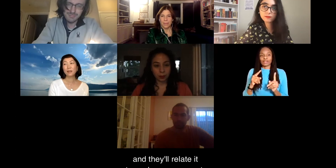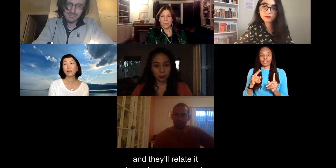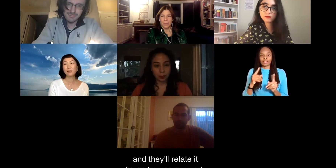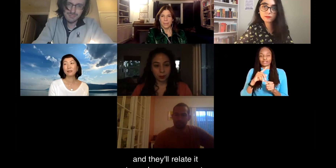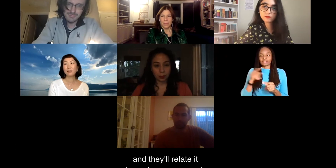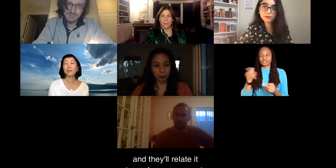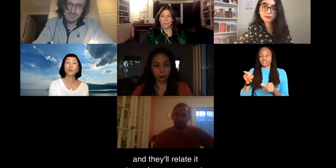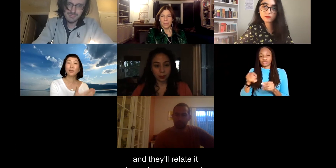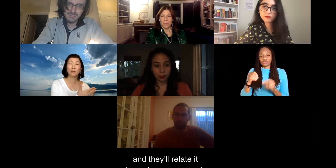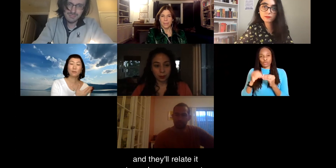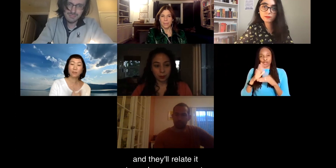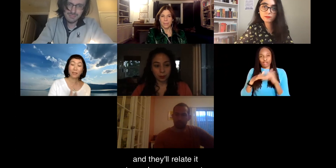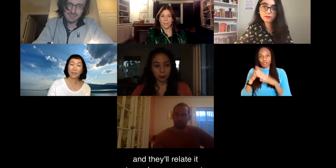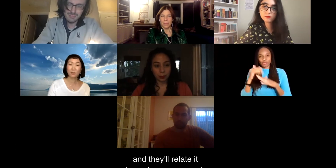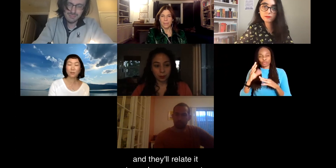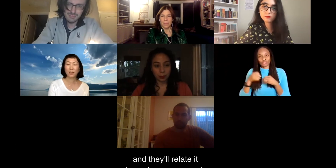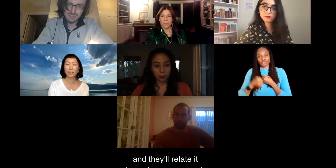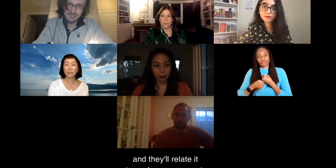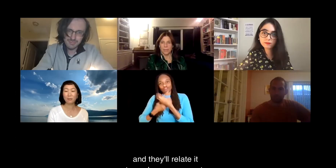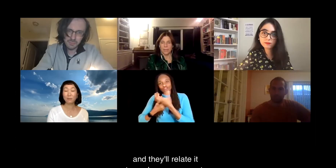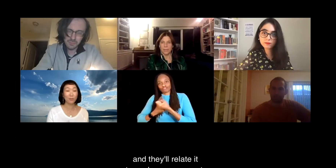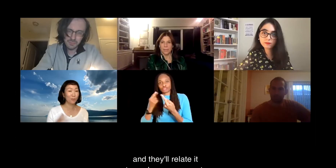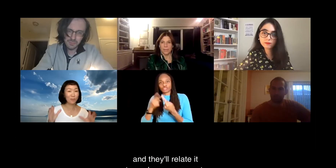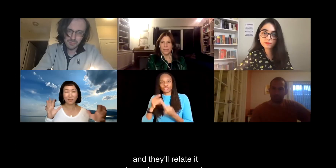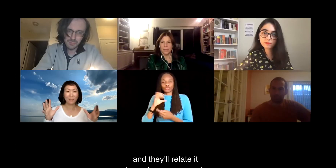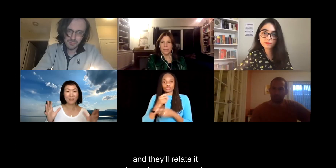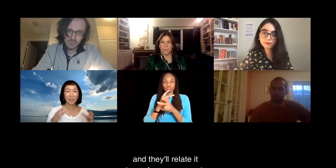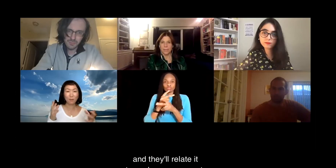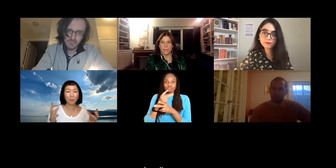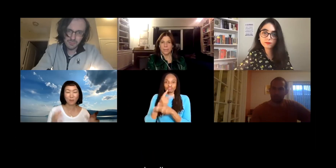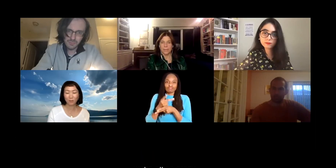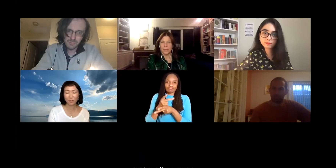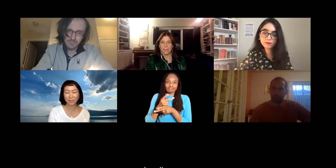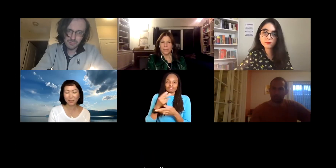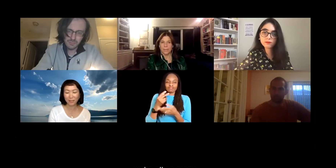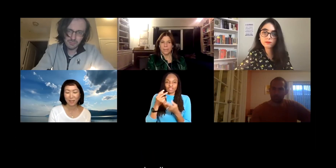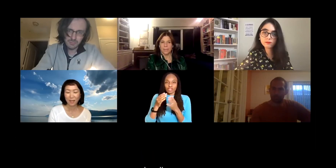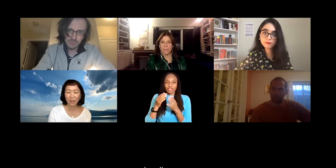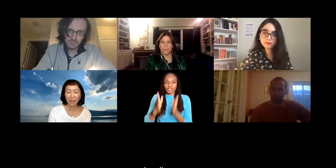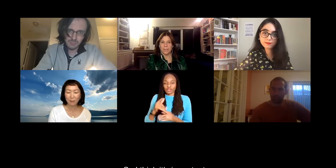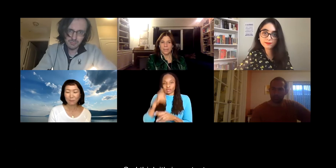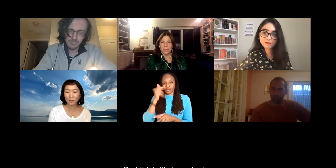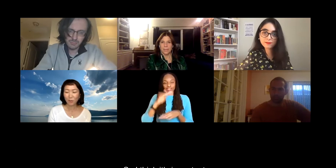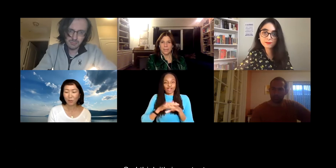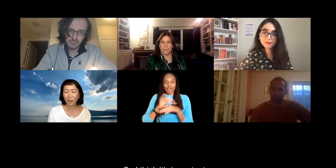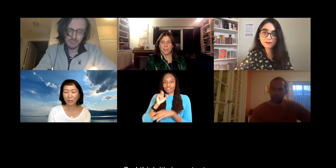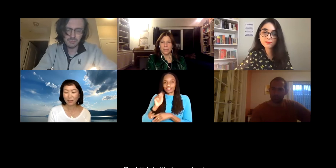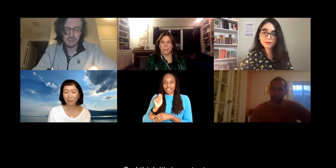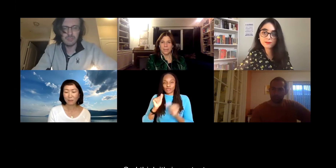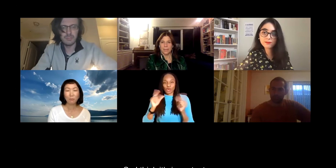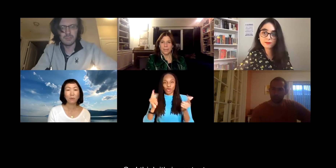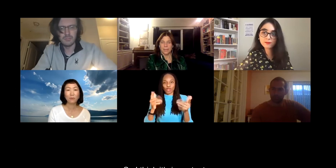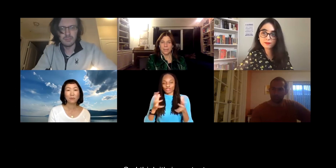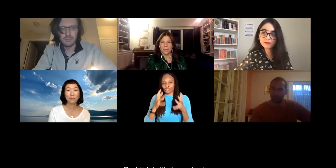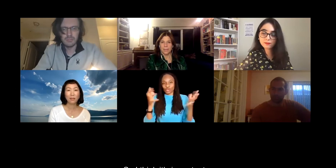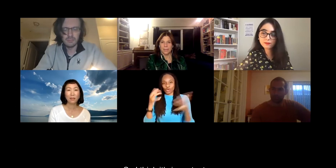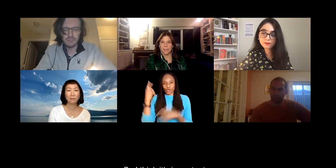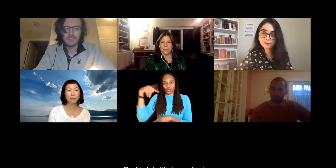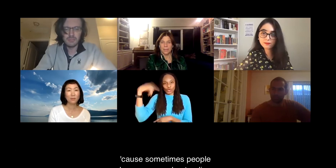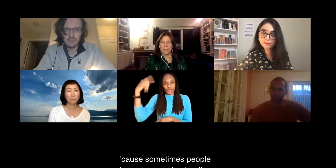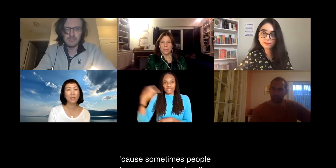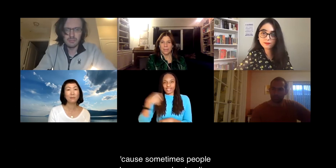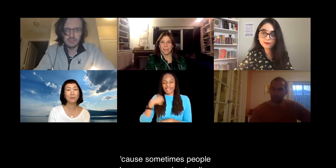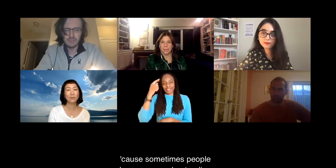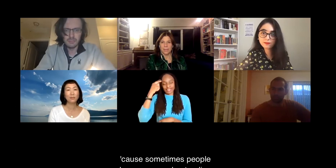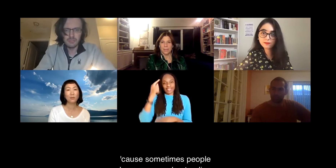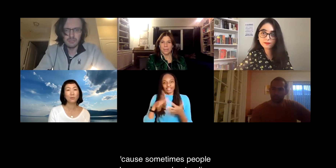and you know, and they'll relate it to us because on set we're also crazy. So I think it's important